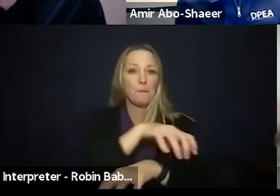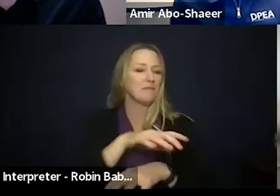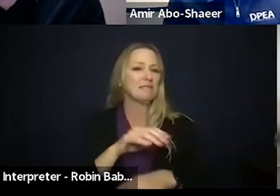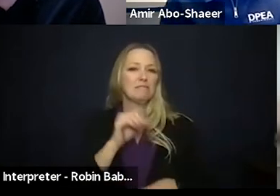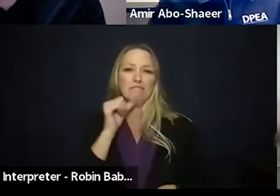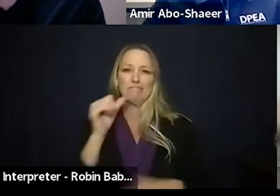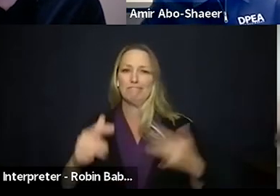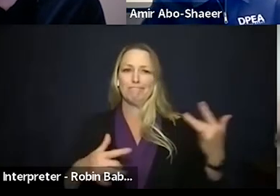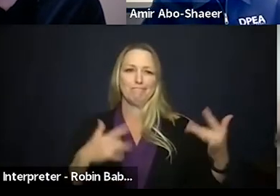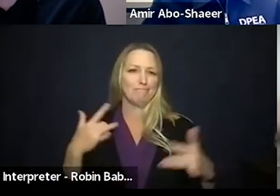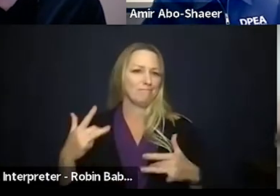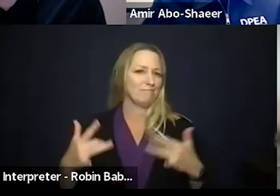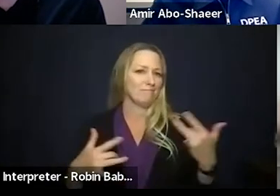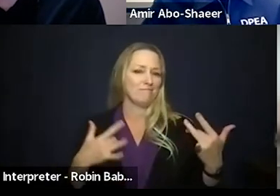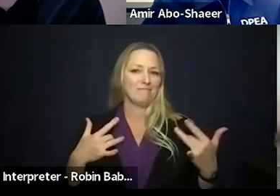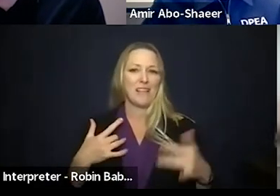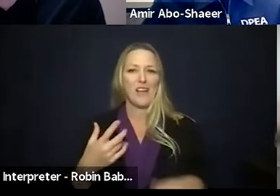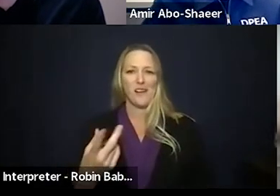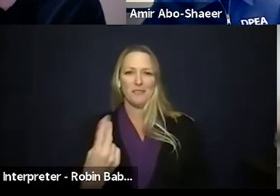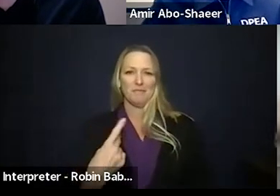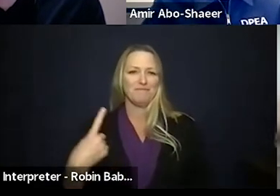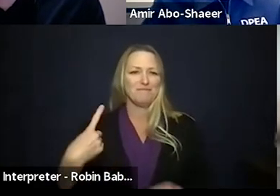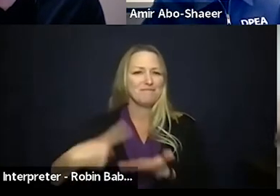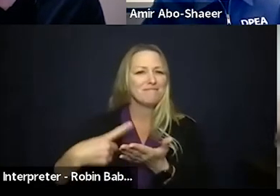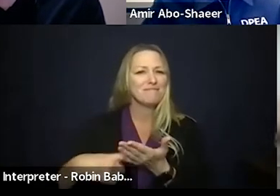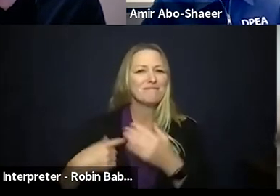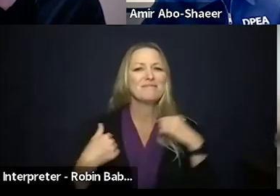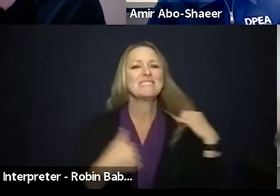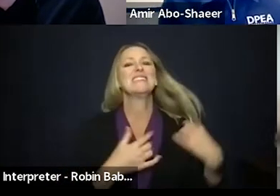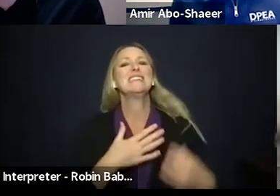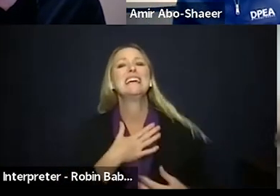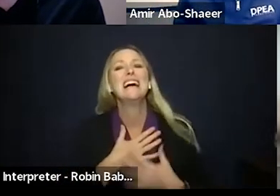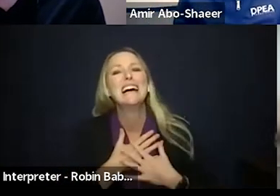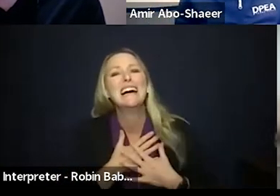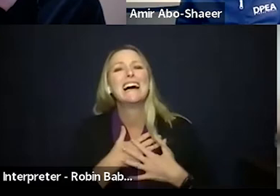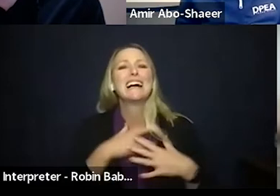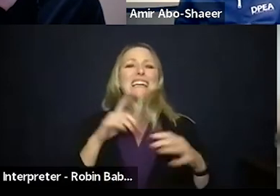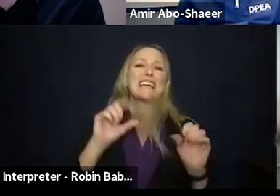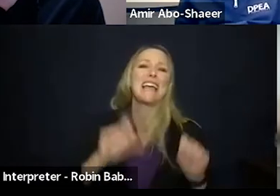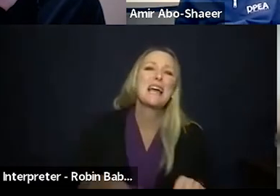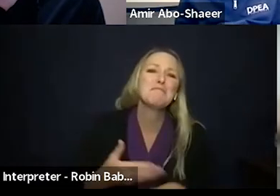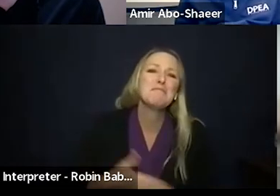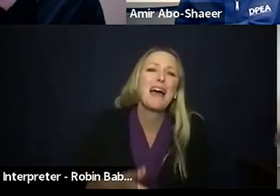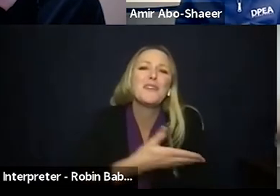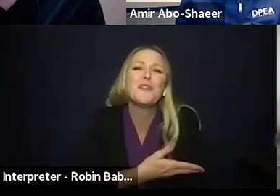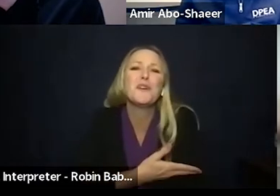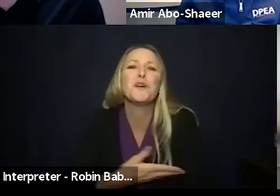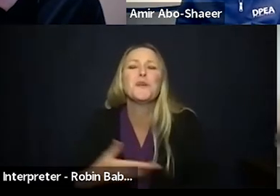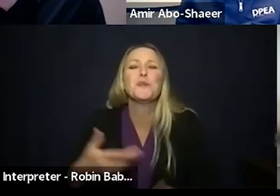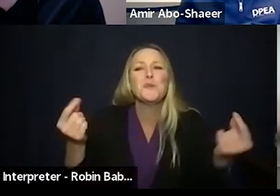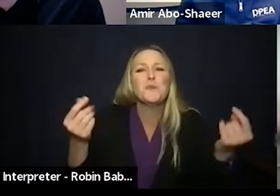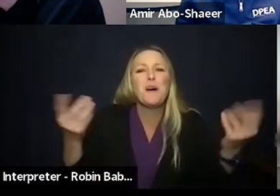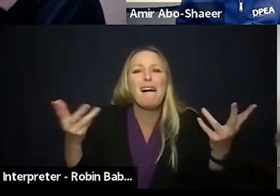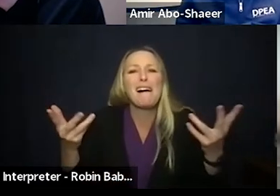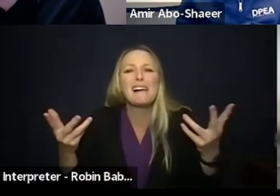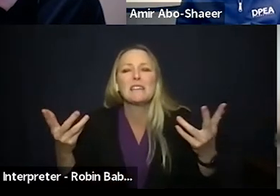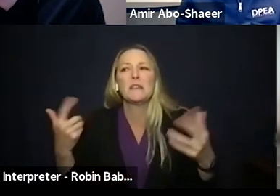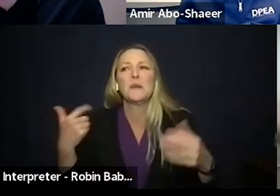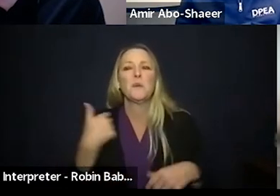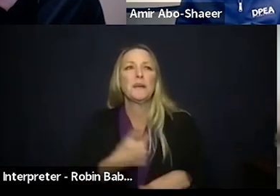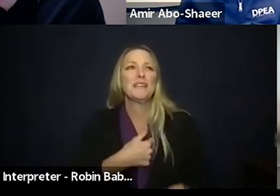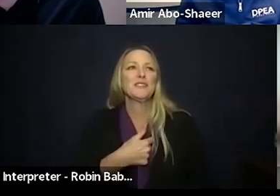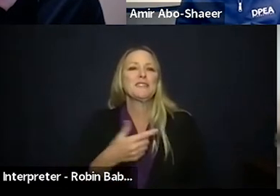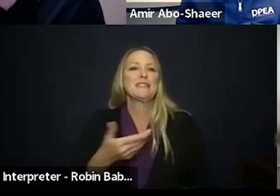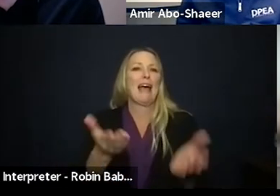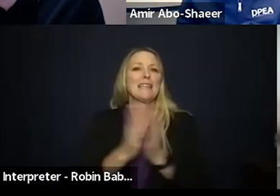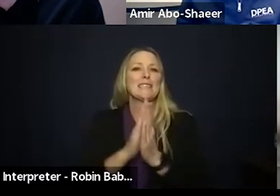us and amir and i talked about and we were like oh i we could do better couldn't we do better what can we try and we really just asked the question